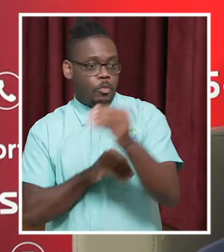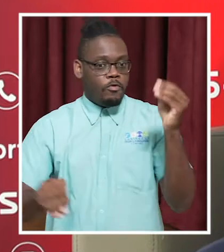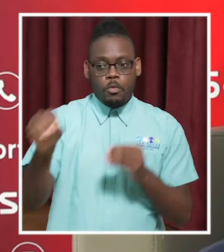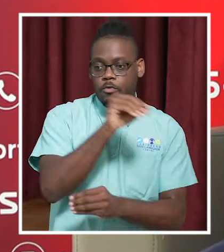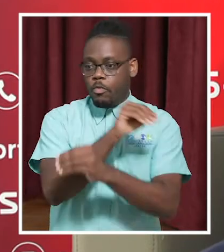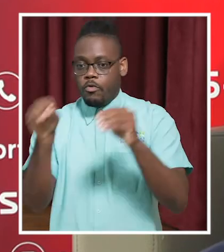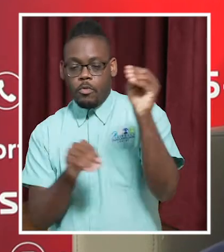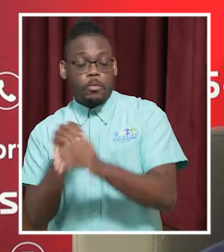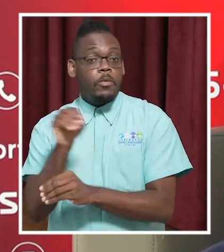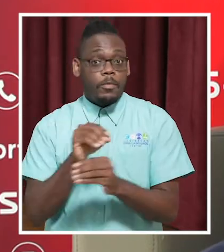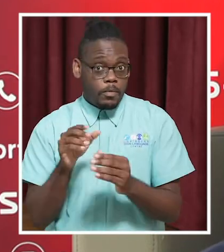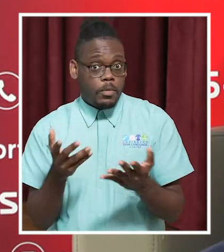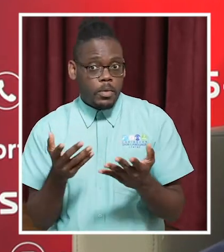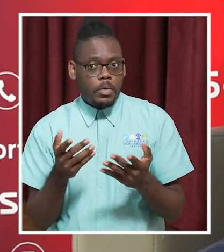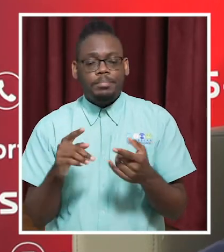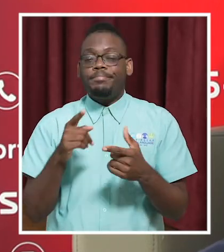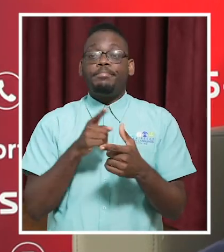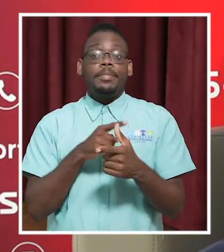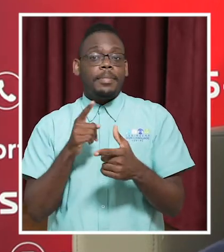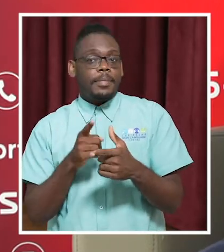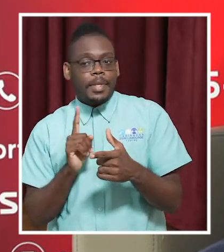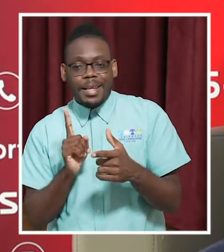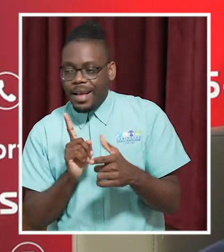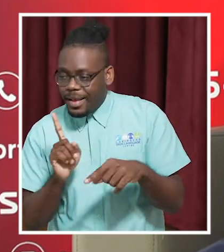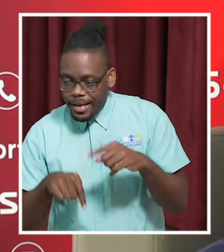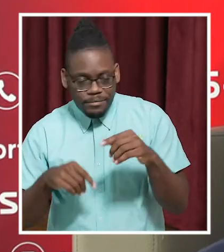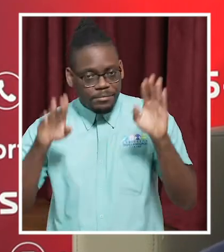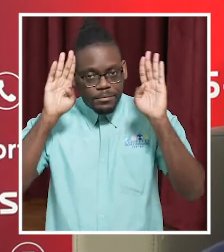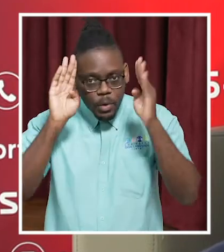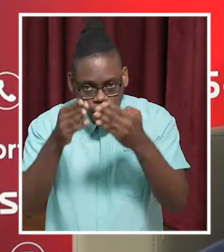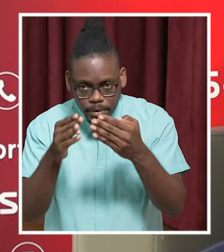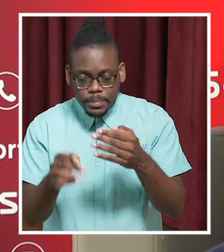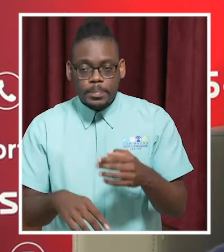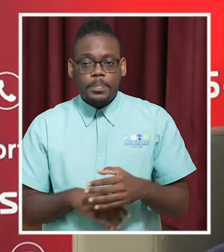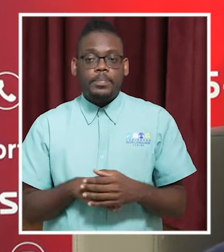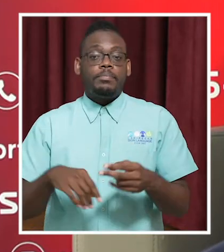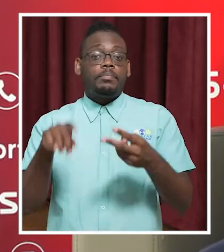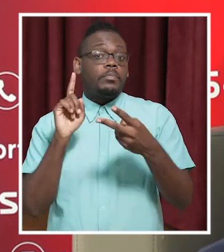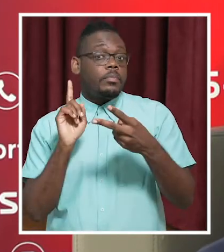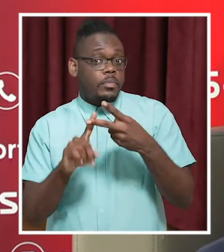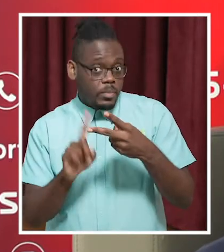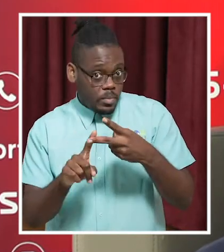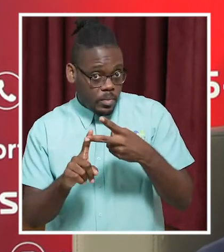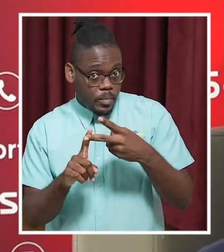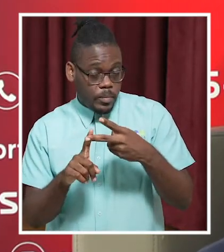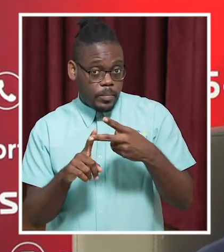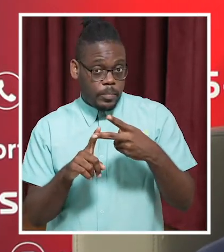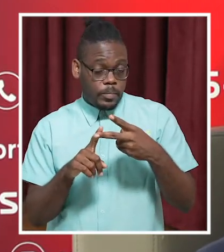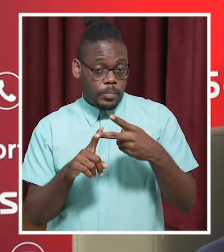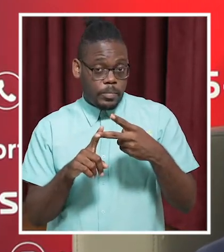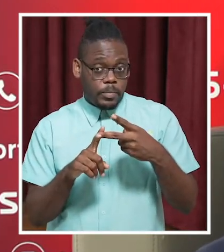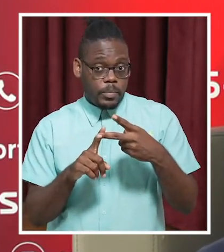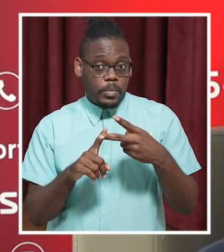inattention or the inability to pay attention and concentrate, and impulsivity, or the state where